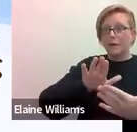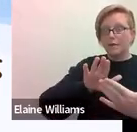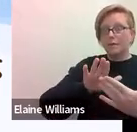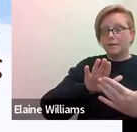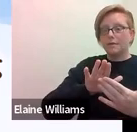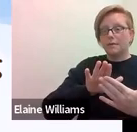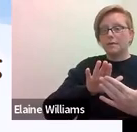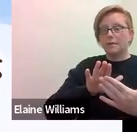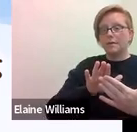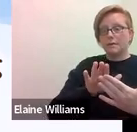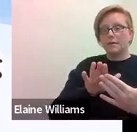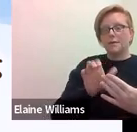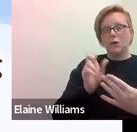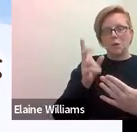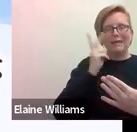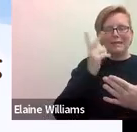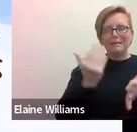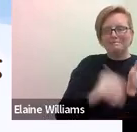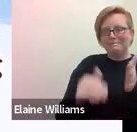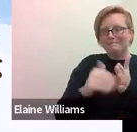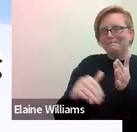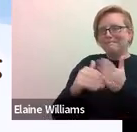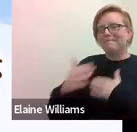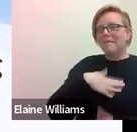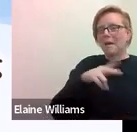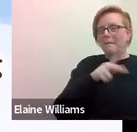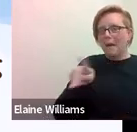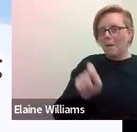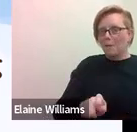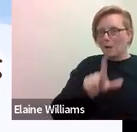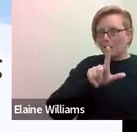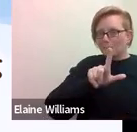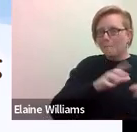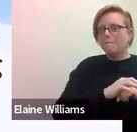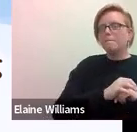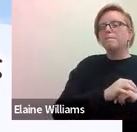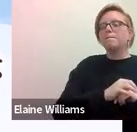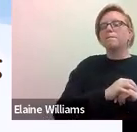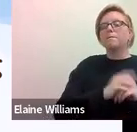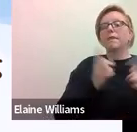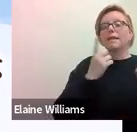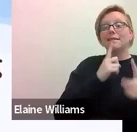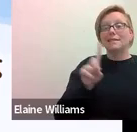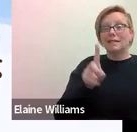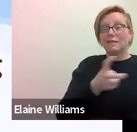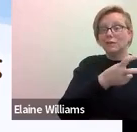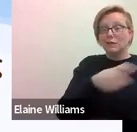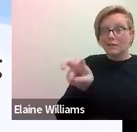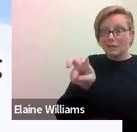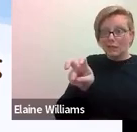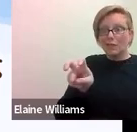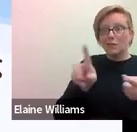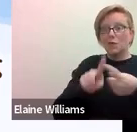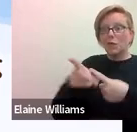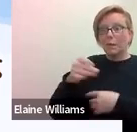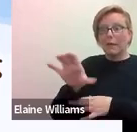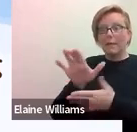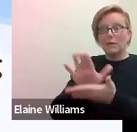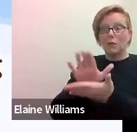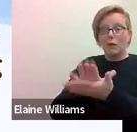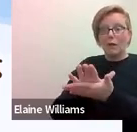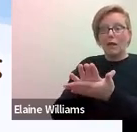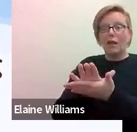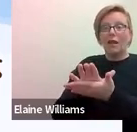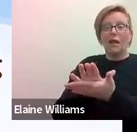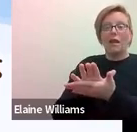you'll see this throughout my PowerPoint. Really, a successful transition to public school rests with the